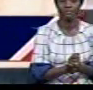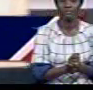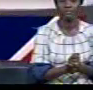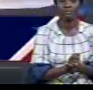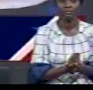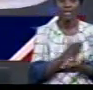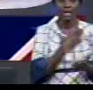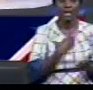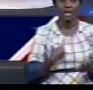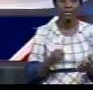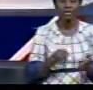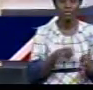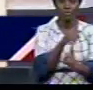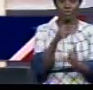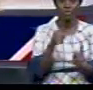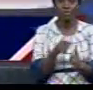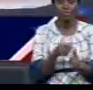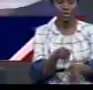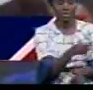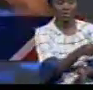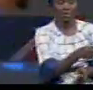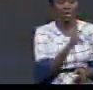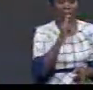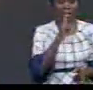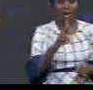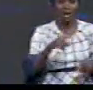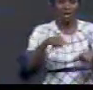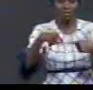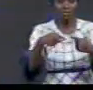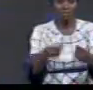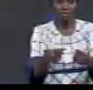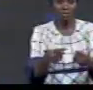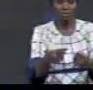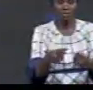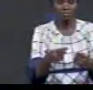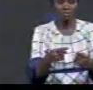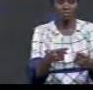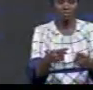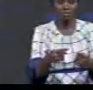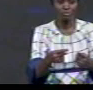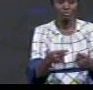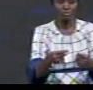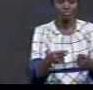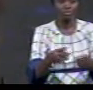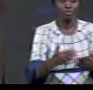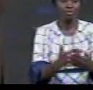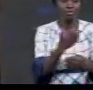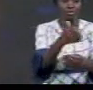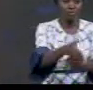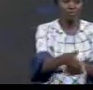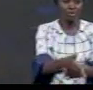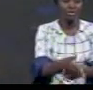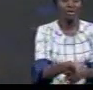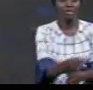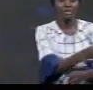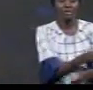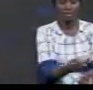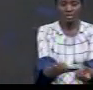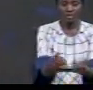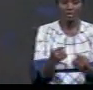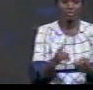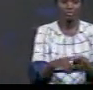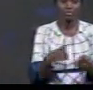when they were gone over, they came into the land of Gennesaret. In